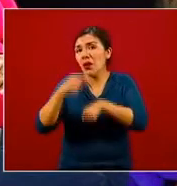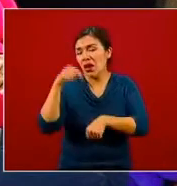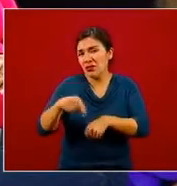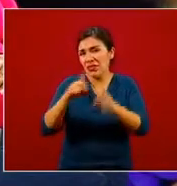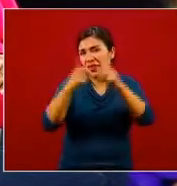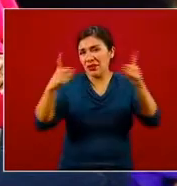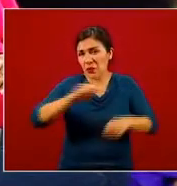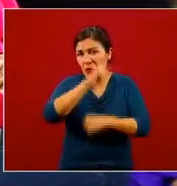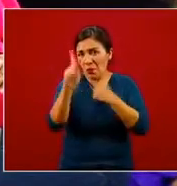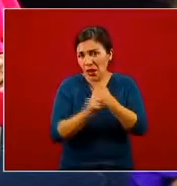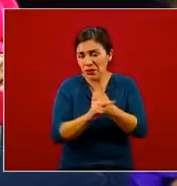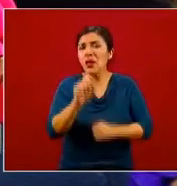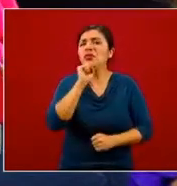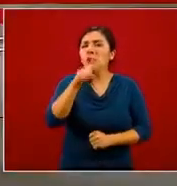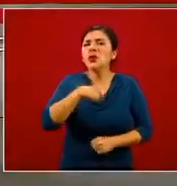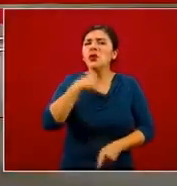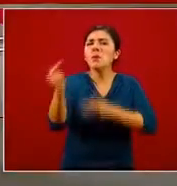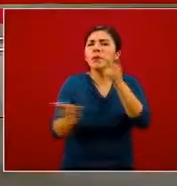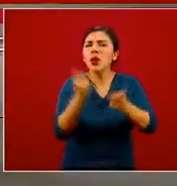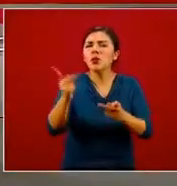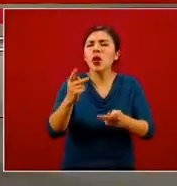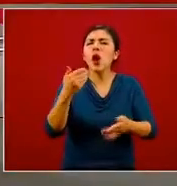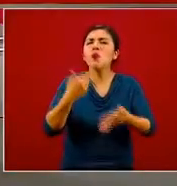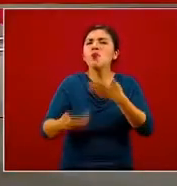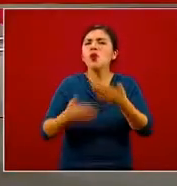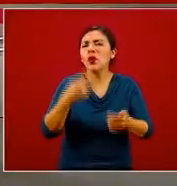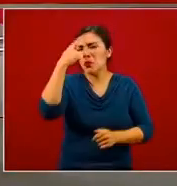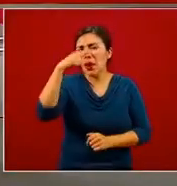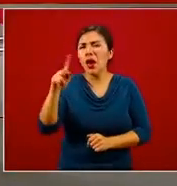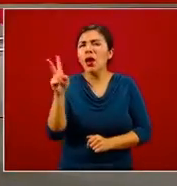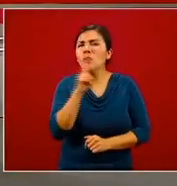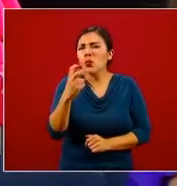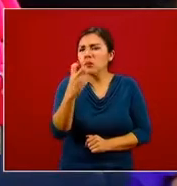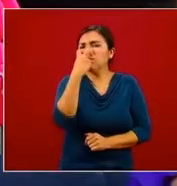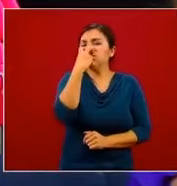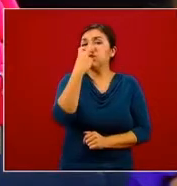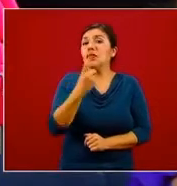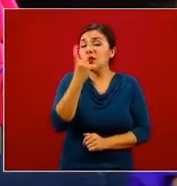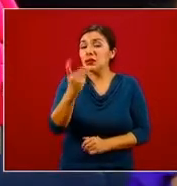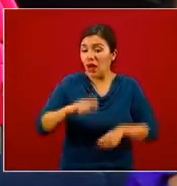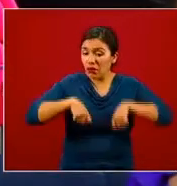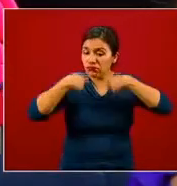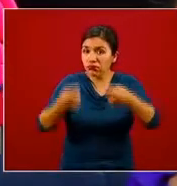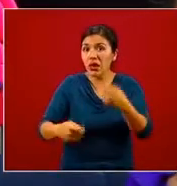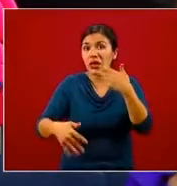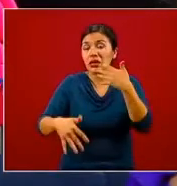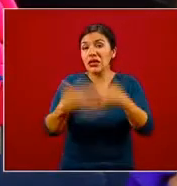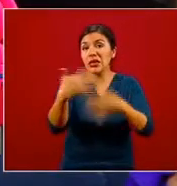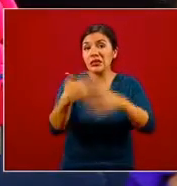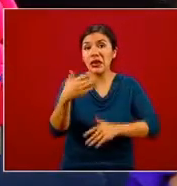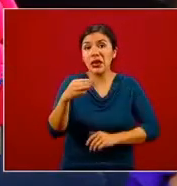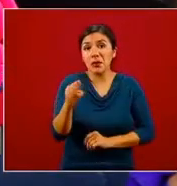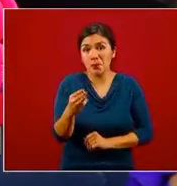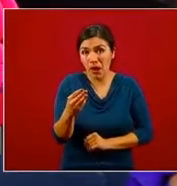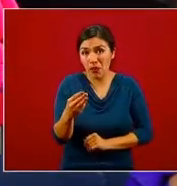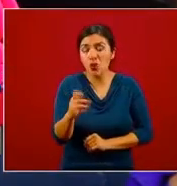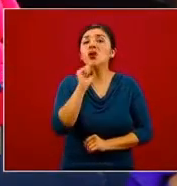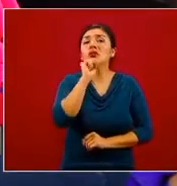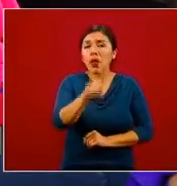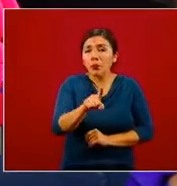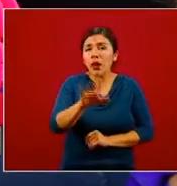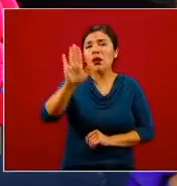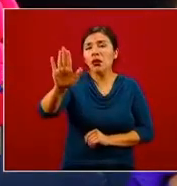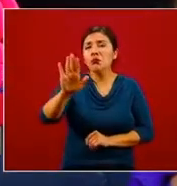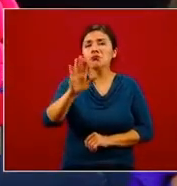some scientific research programs are not harmed if they are going to help the development of the country? Could you talk us about